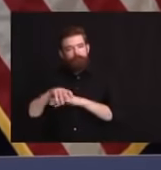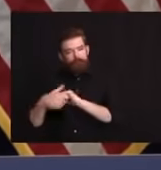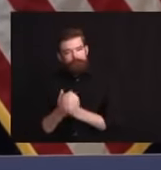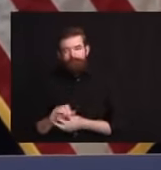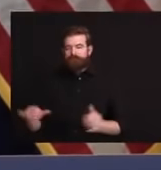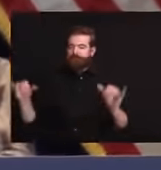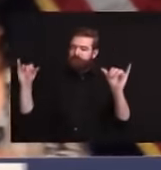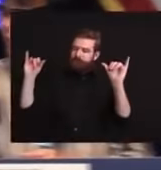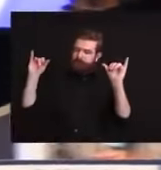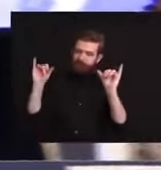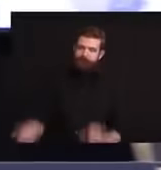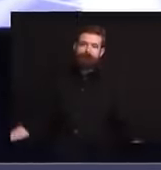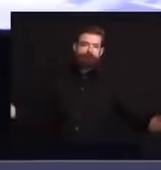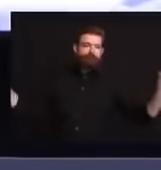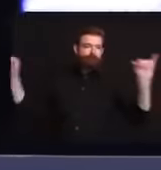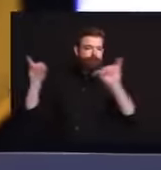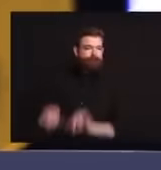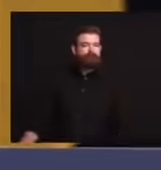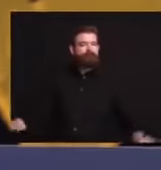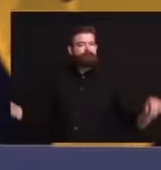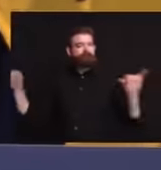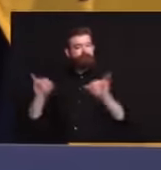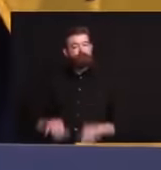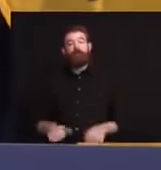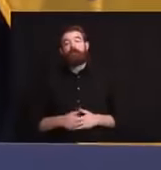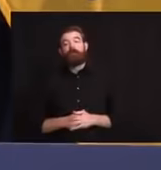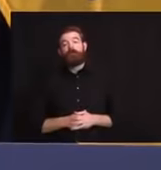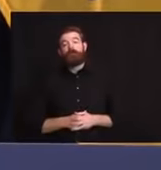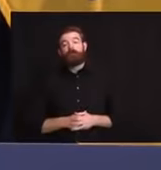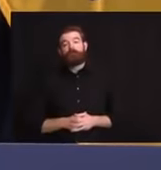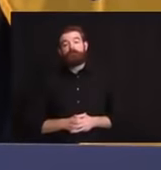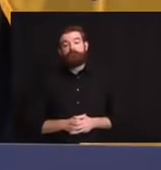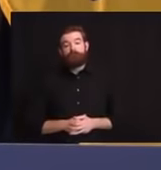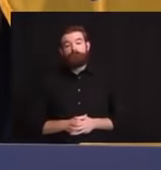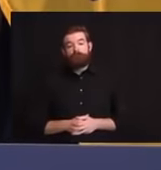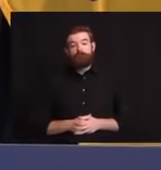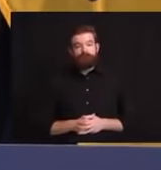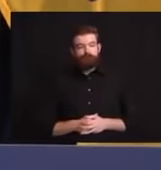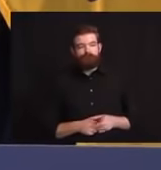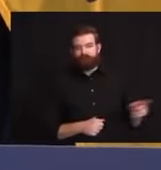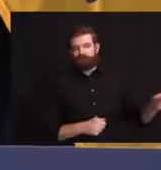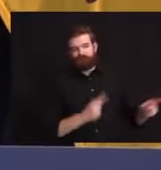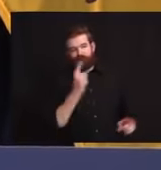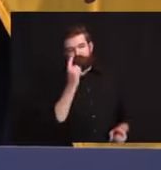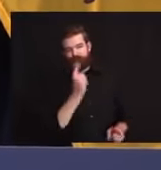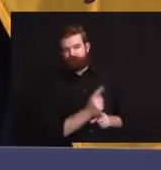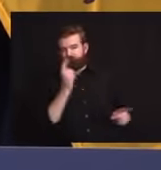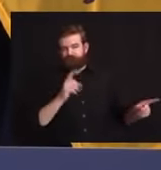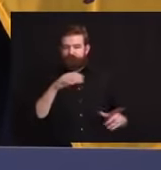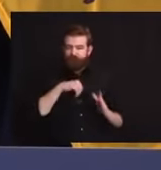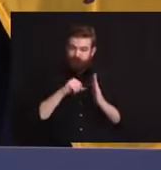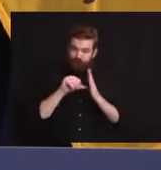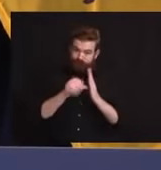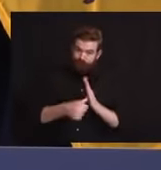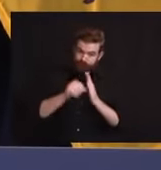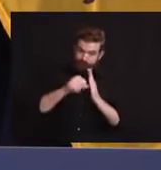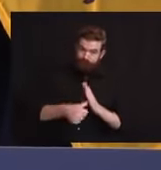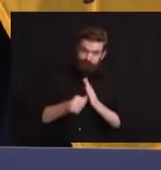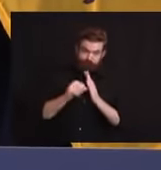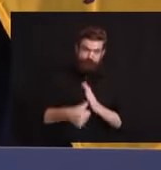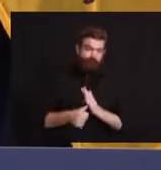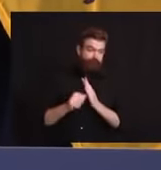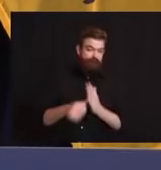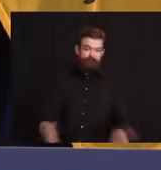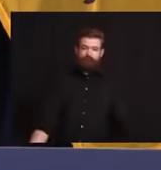hate to, Tina said it well. I hate to beat this again and again, but you said it in your remarks. It's the basic stuff. We